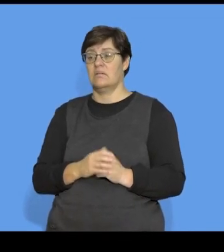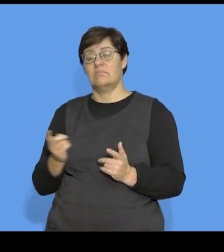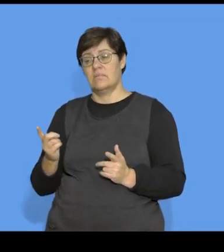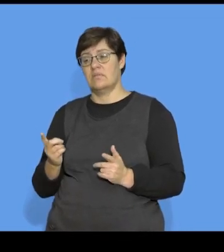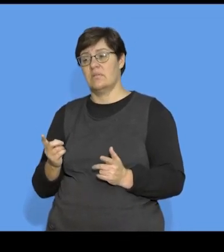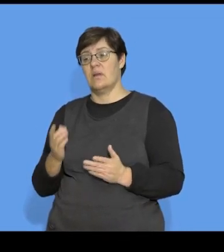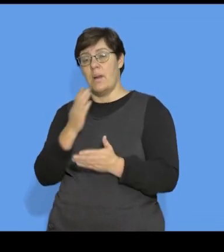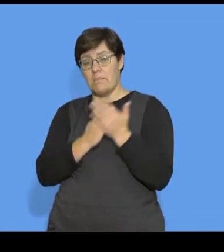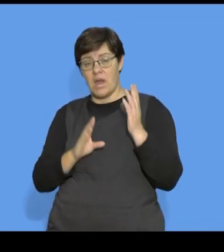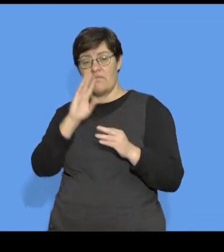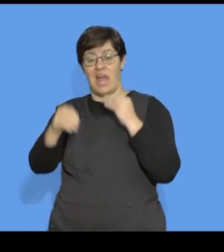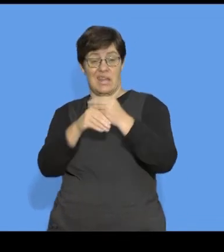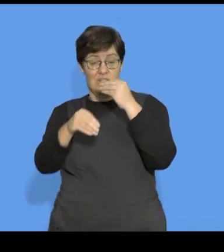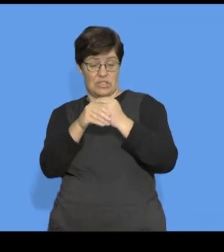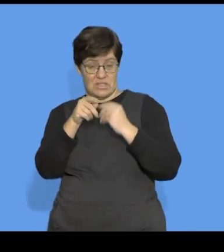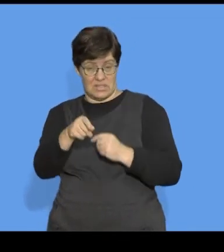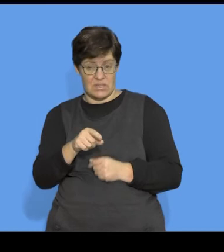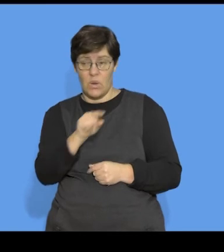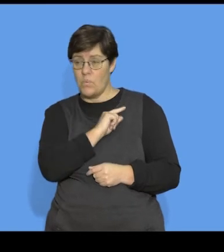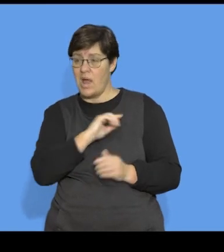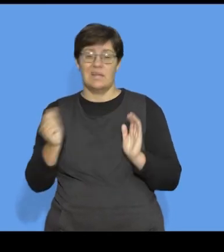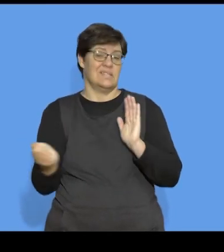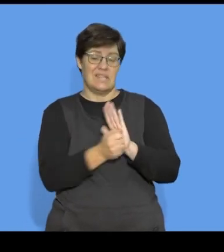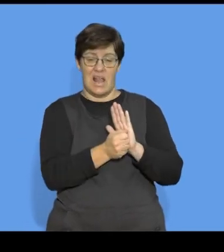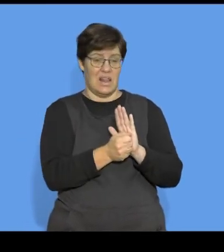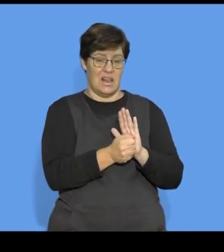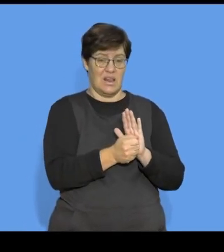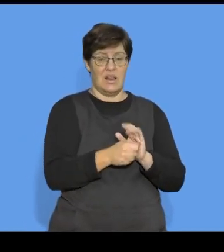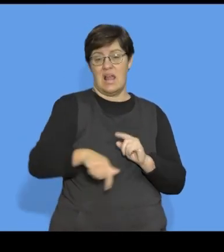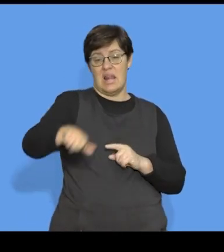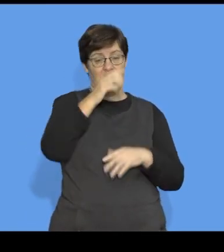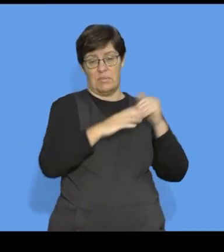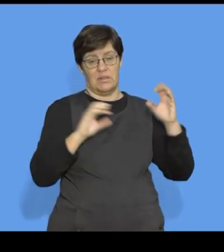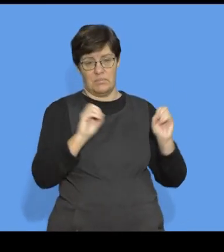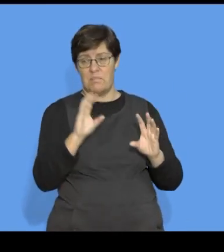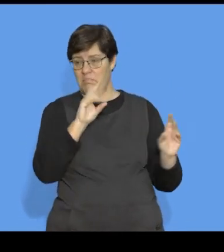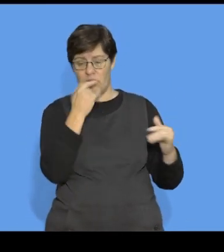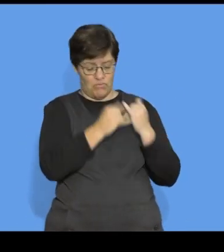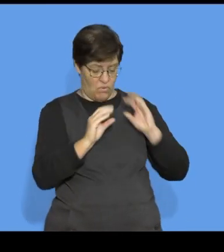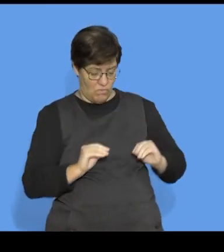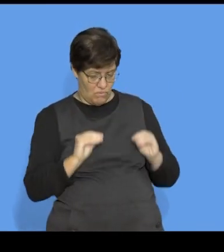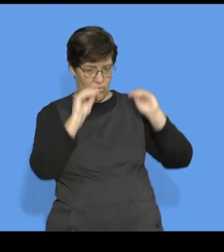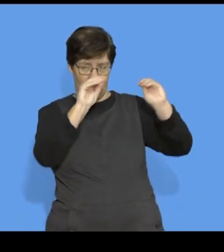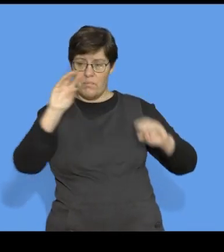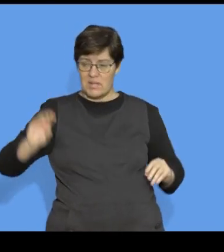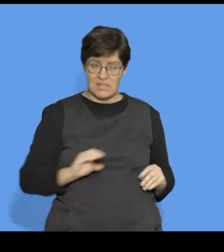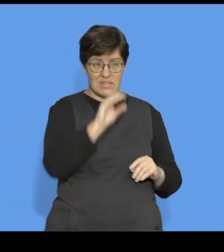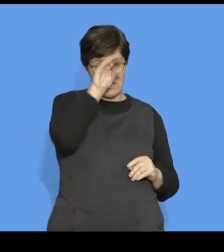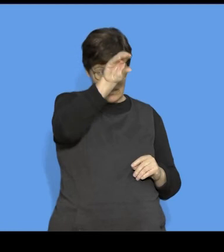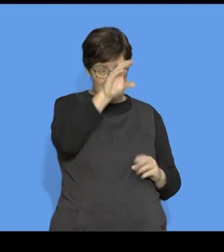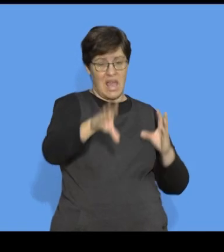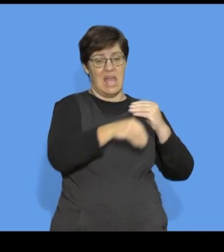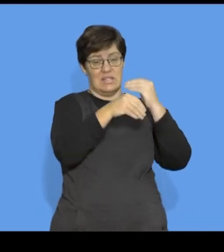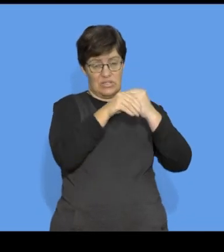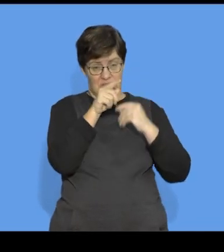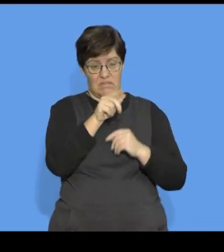not a disposal, it's supposed to be part of my additions, right? Because we did not sell the land and buildings, so this figure is misplaced here.